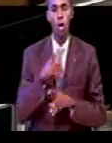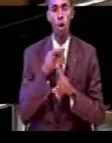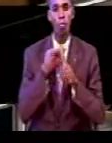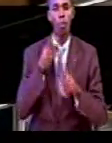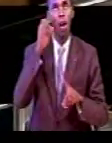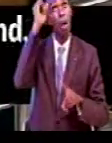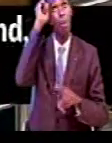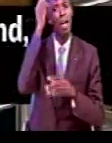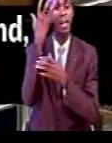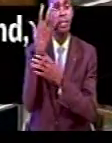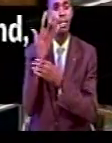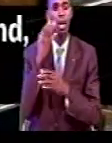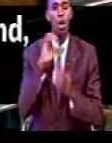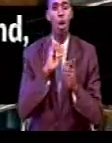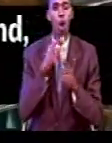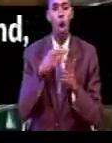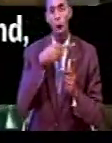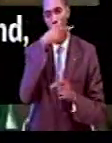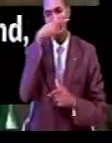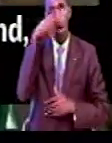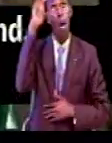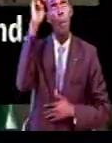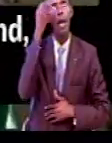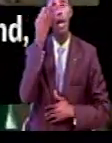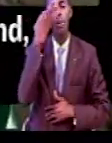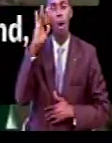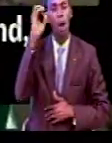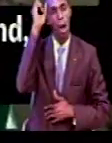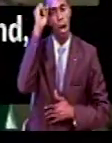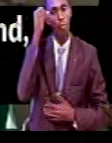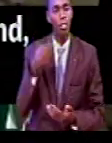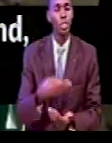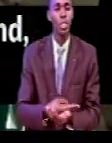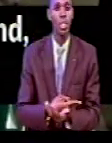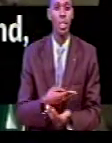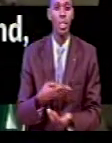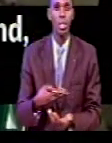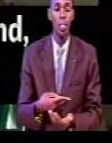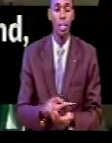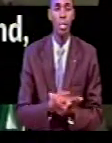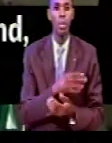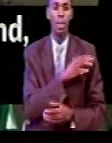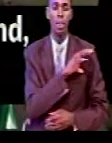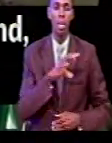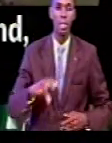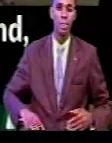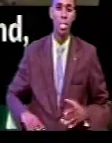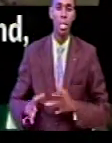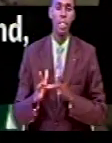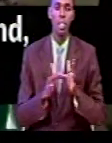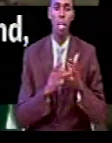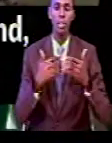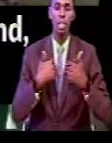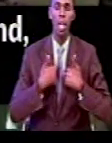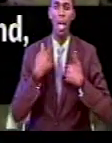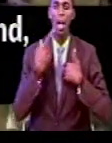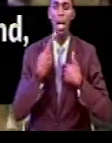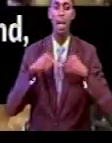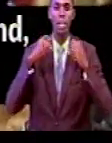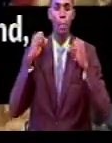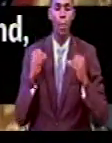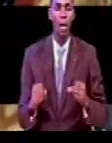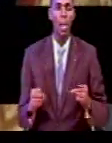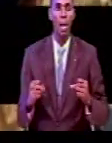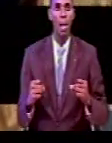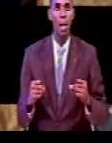forevermore to keep. Oh, none can pluck you from his hand or rob him of